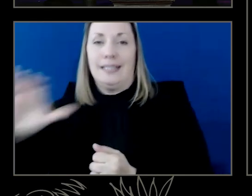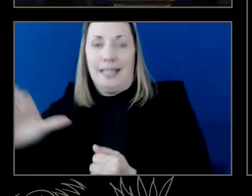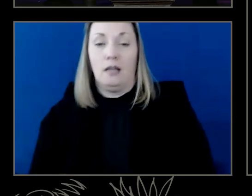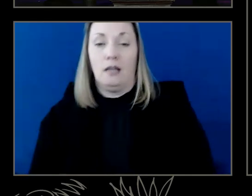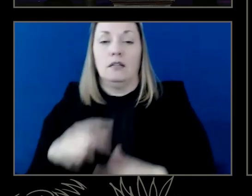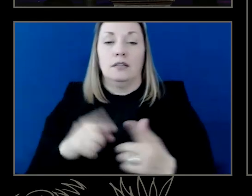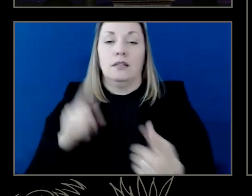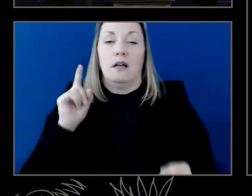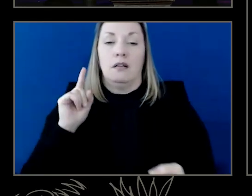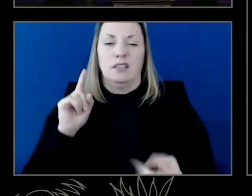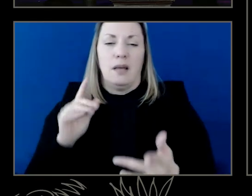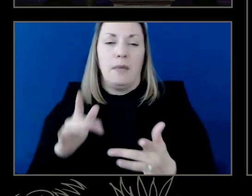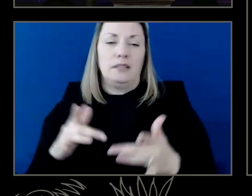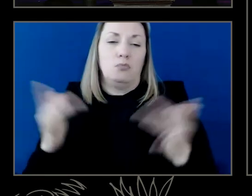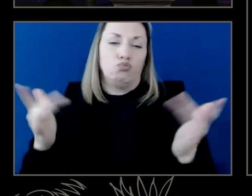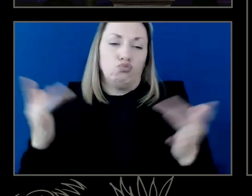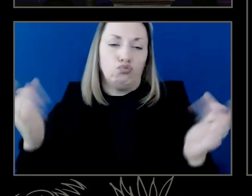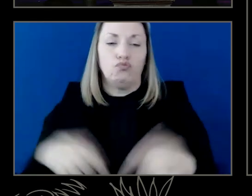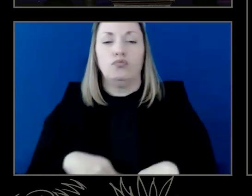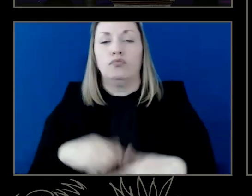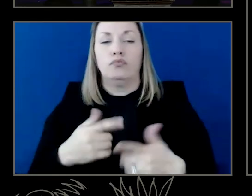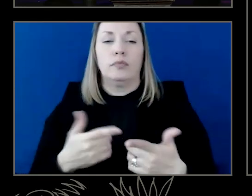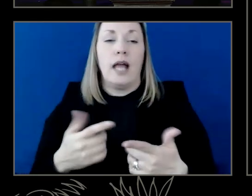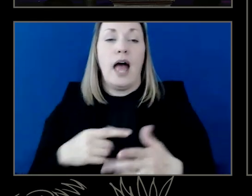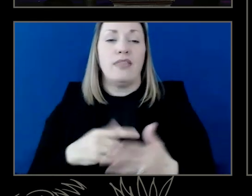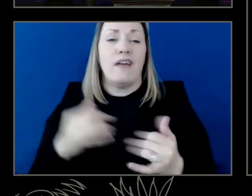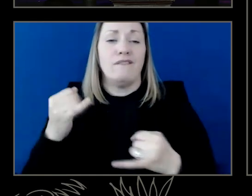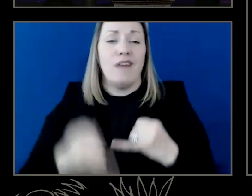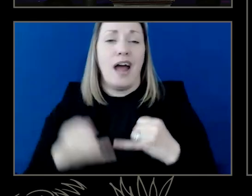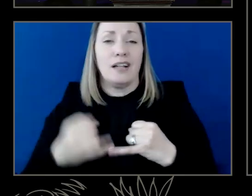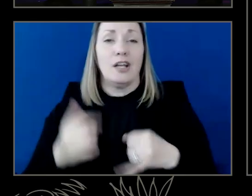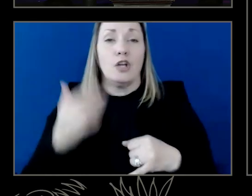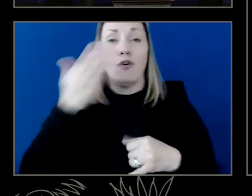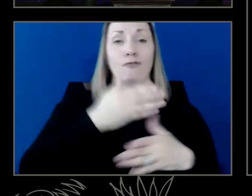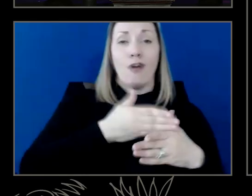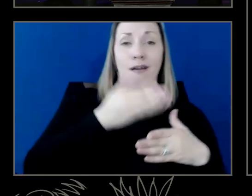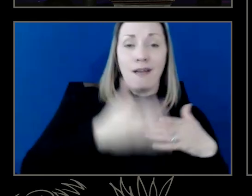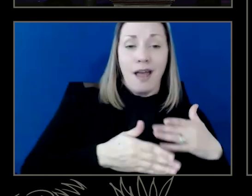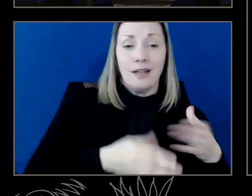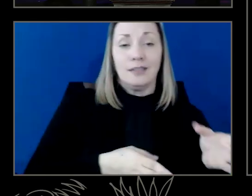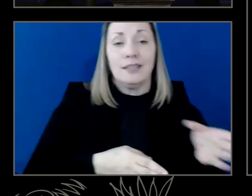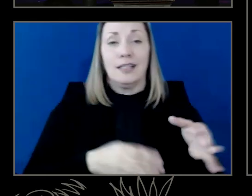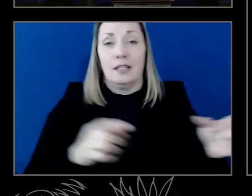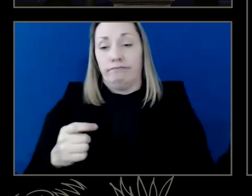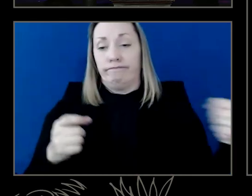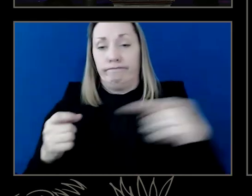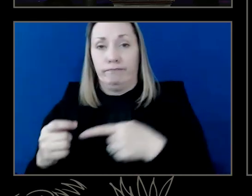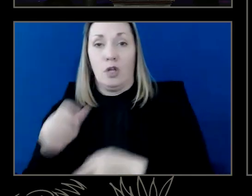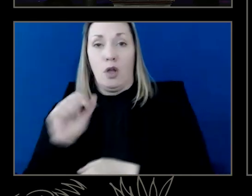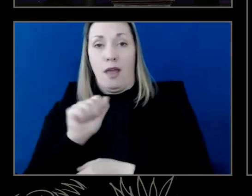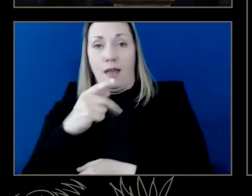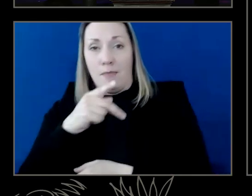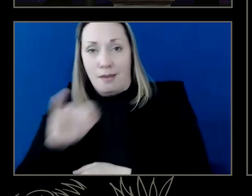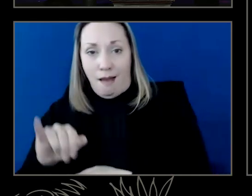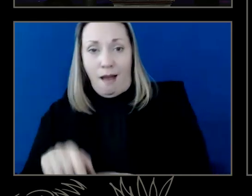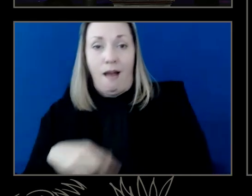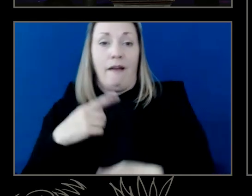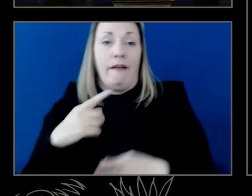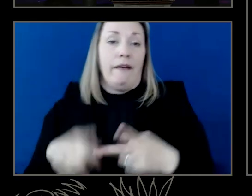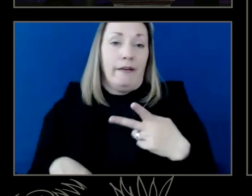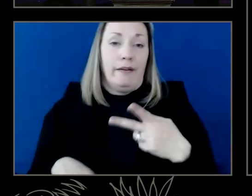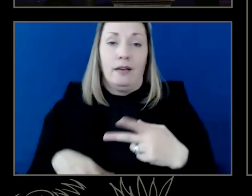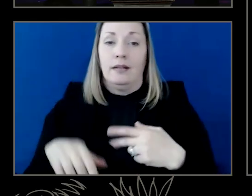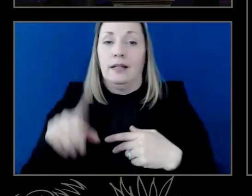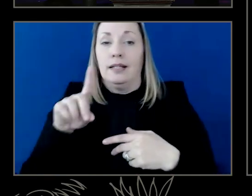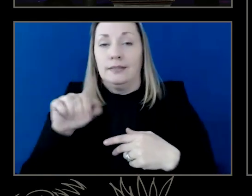Teams just connect and work. And finally, your frontend can easily talk to your APIs, databases, or file storage with